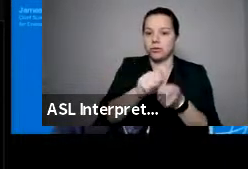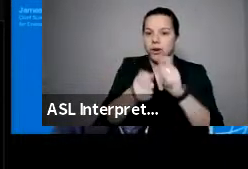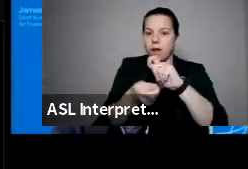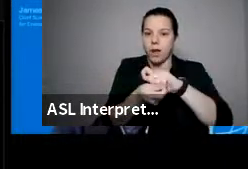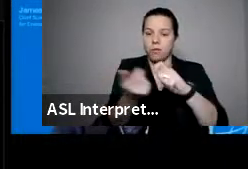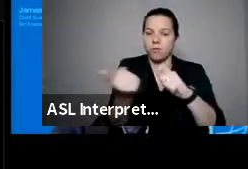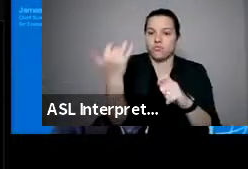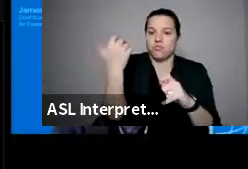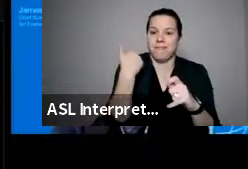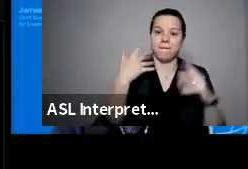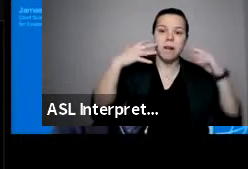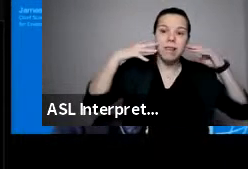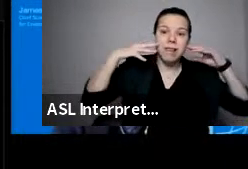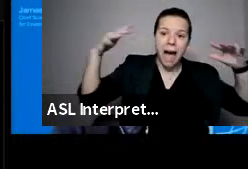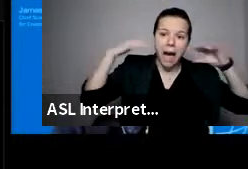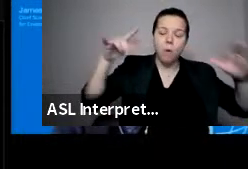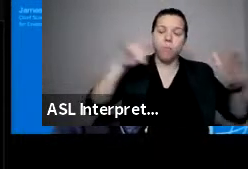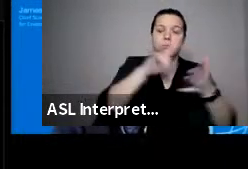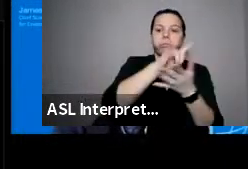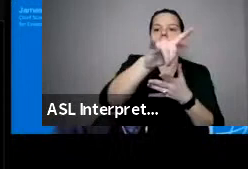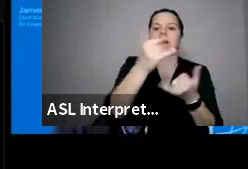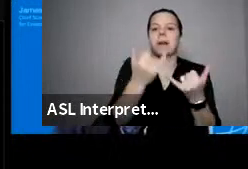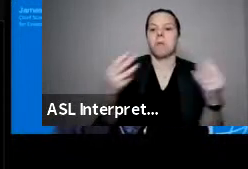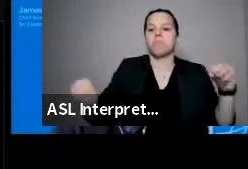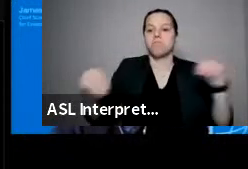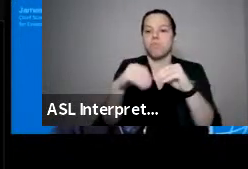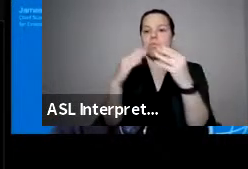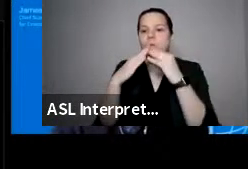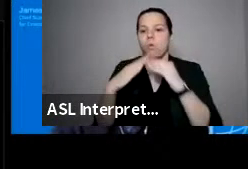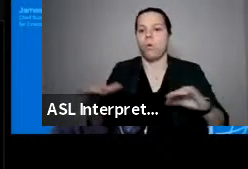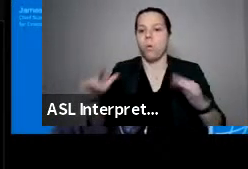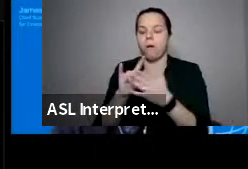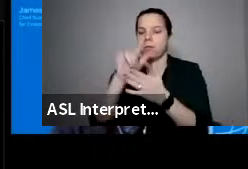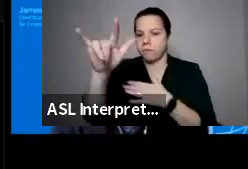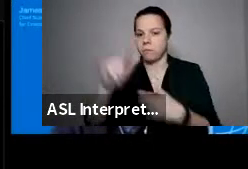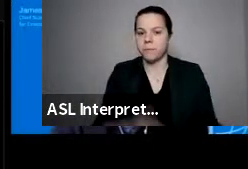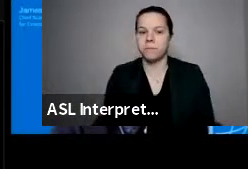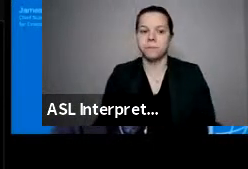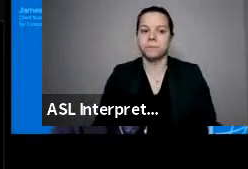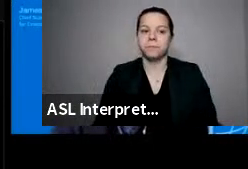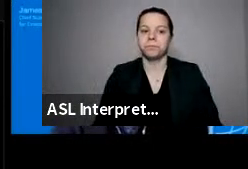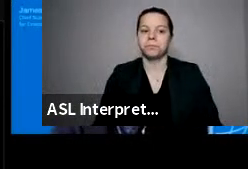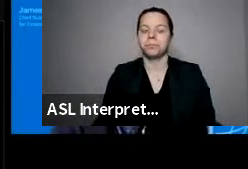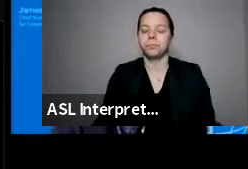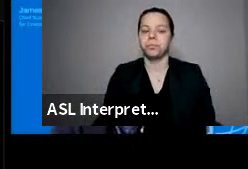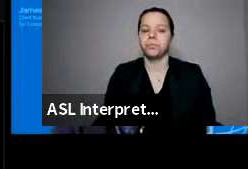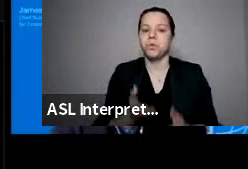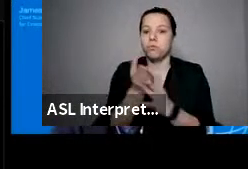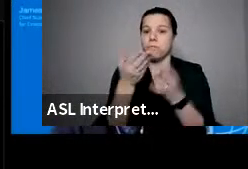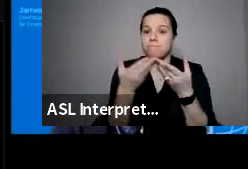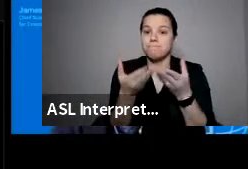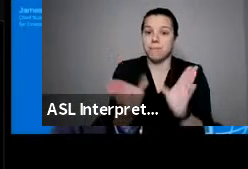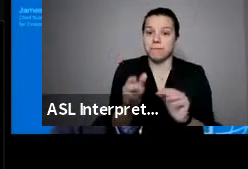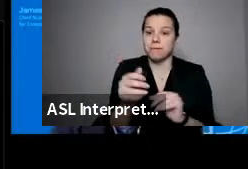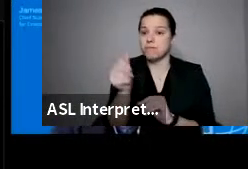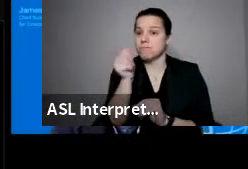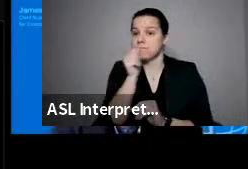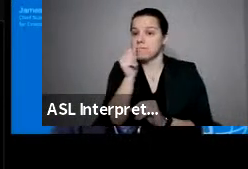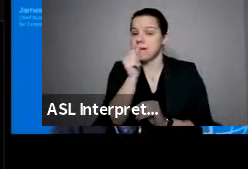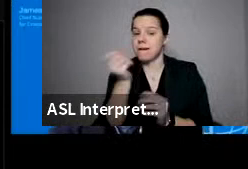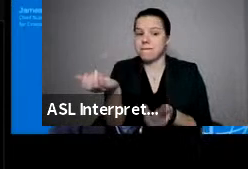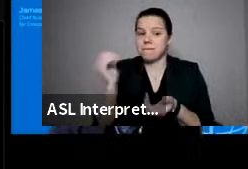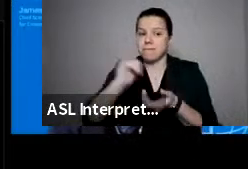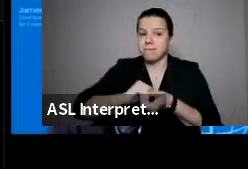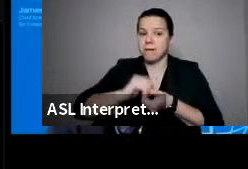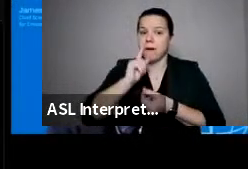to those quieter aircraft, the aircraft that we have flying today. And through the public-private partnership of the Continuous Lower